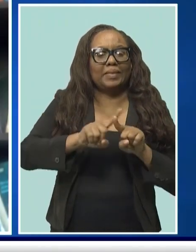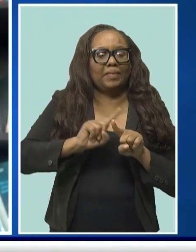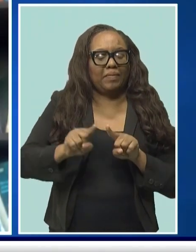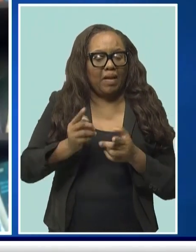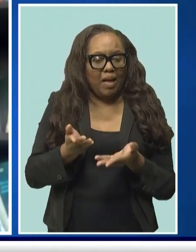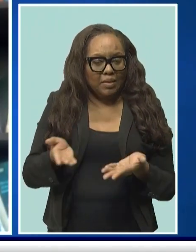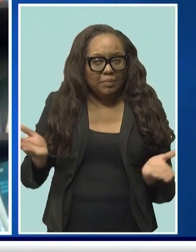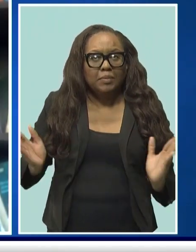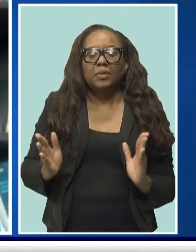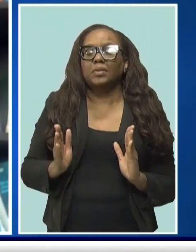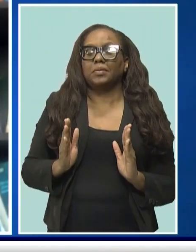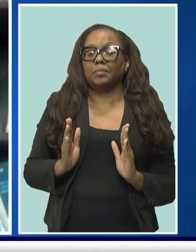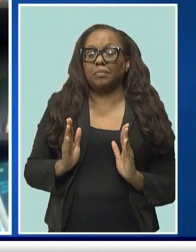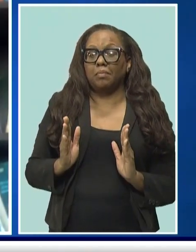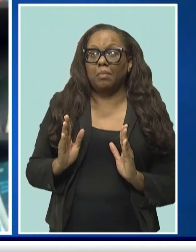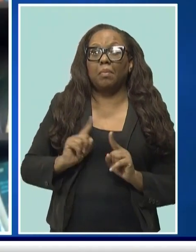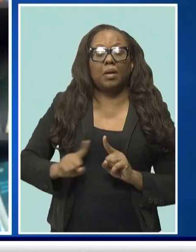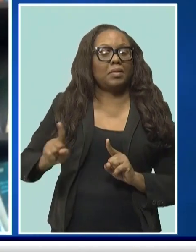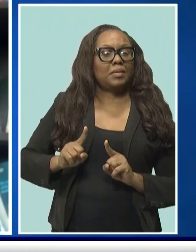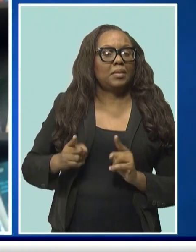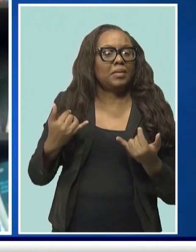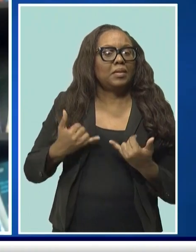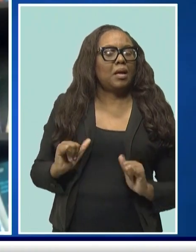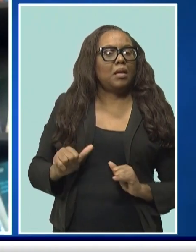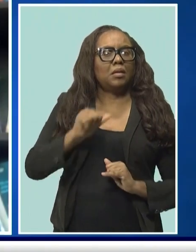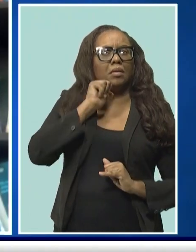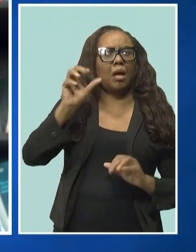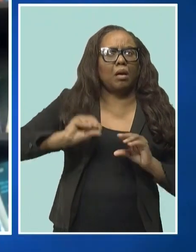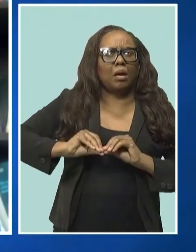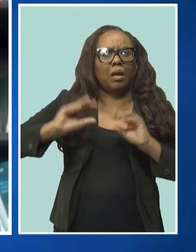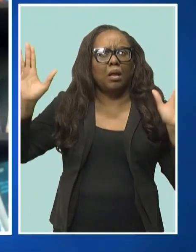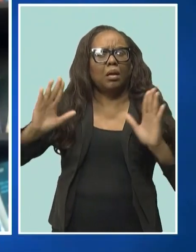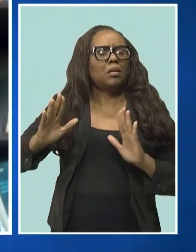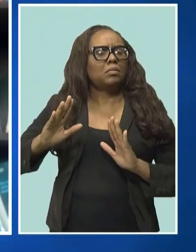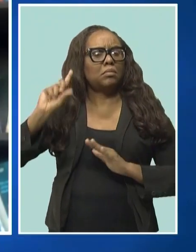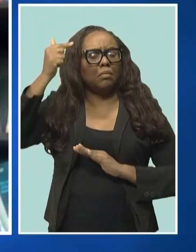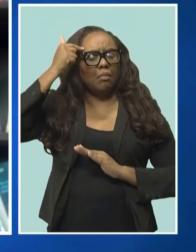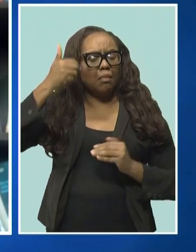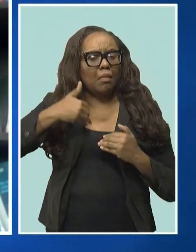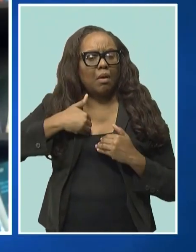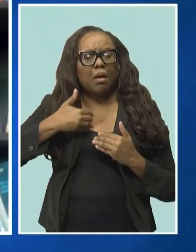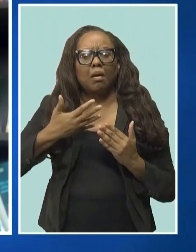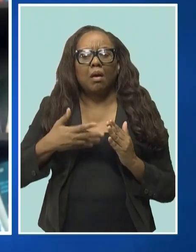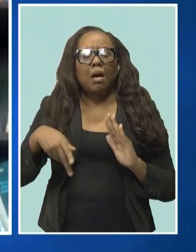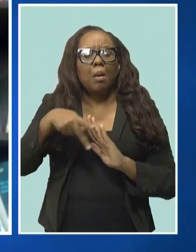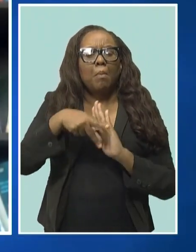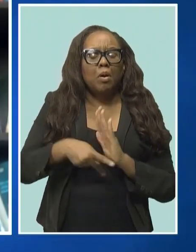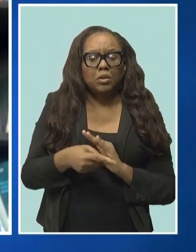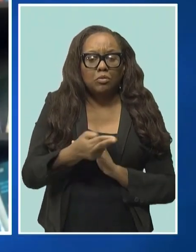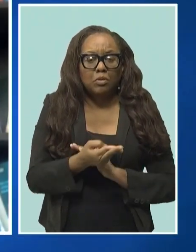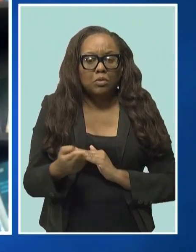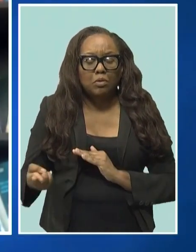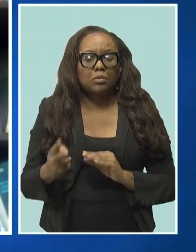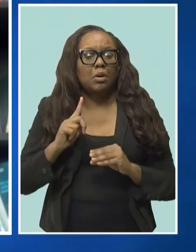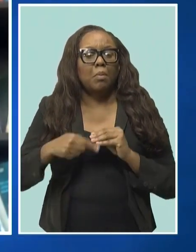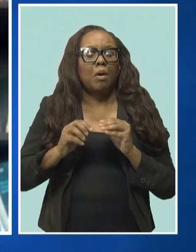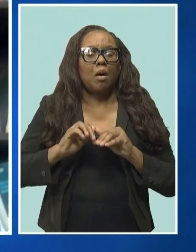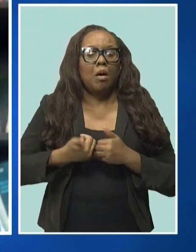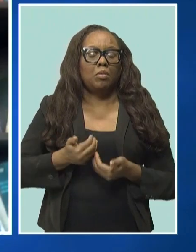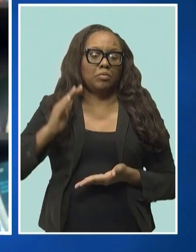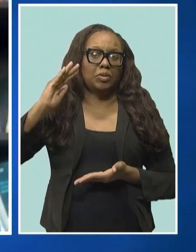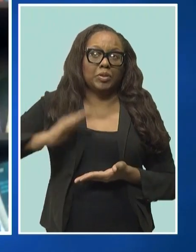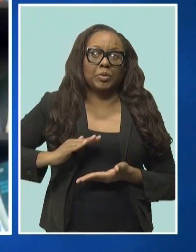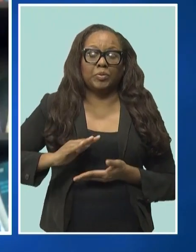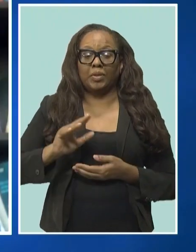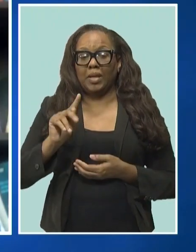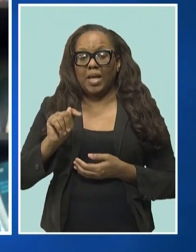it's not clear to me that the government has a policy tool outside of reducing some of its own taxes